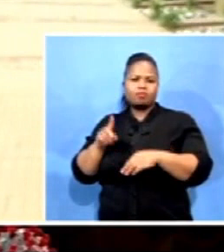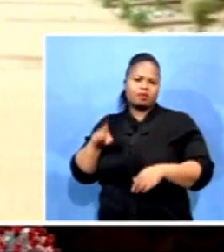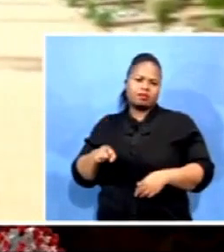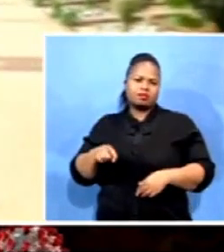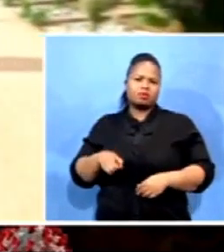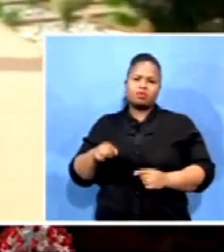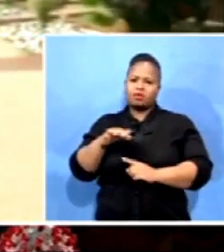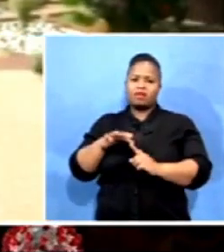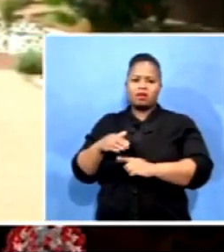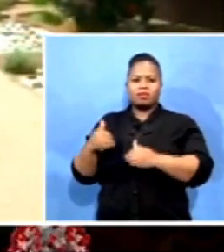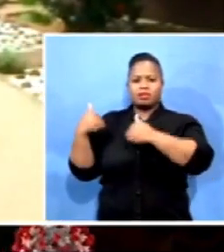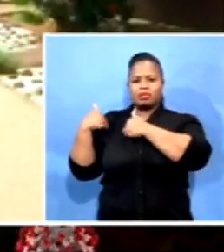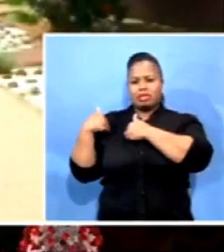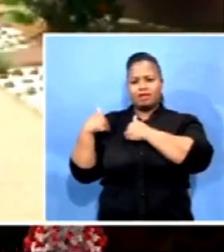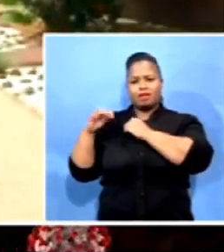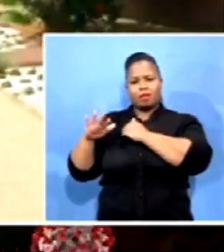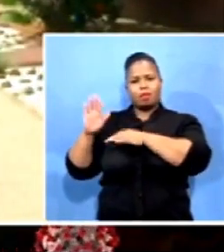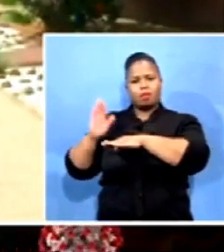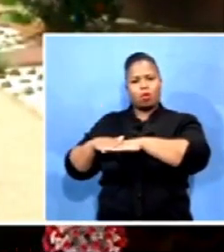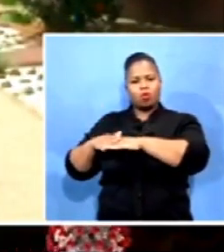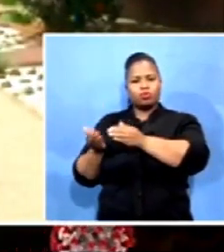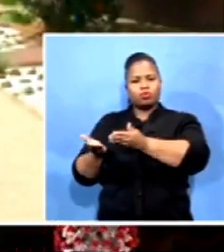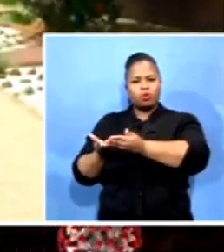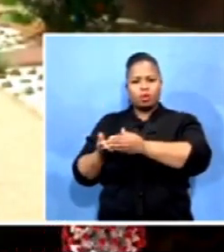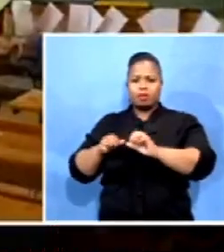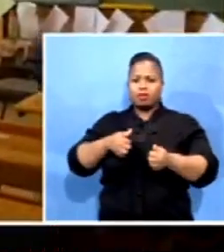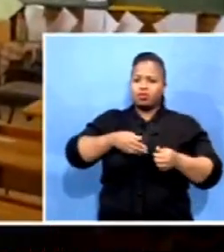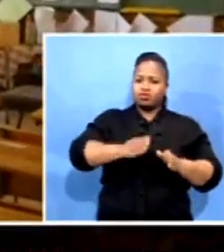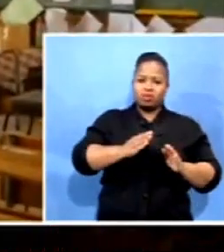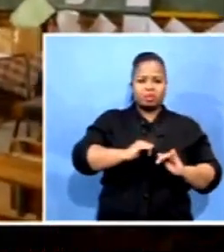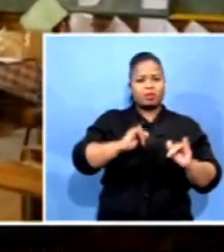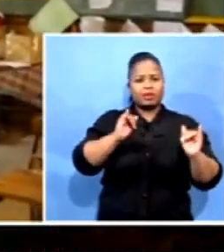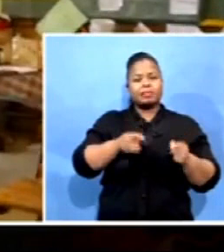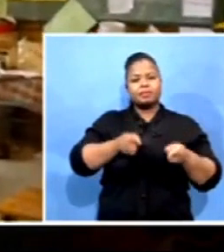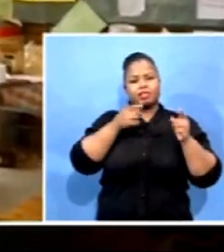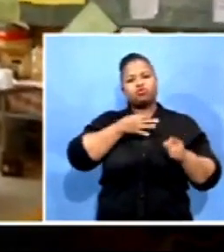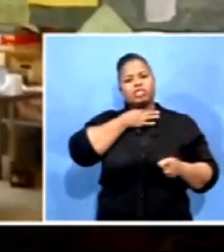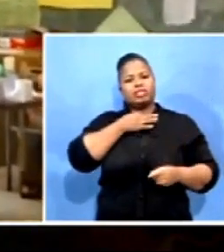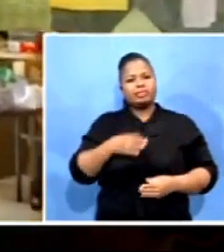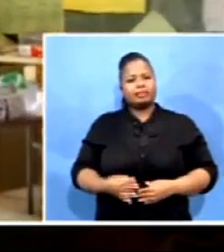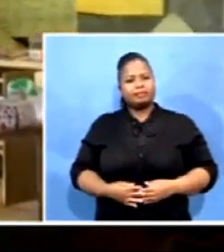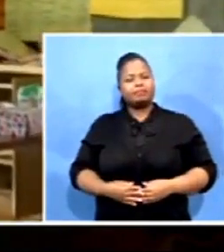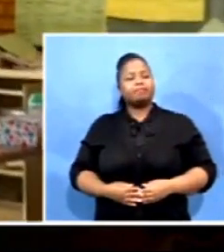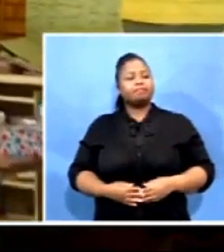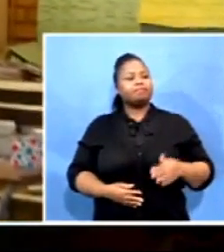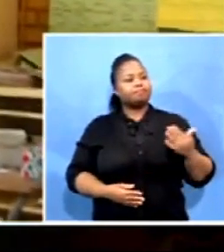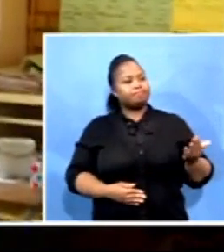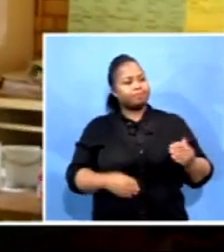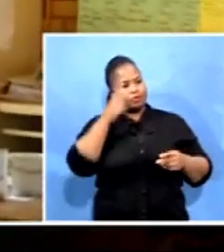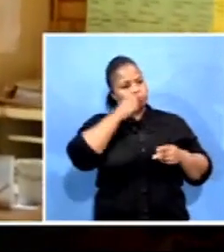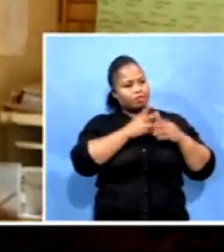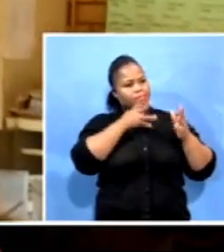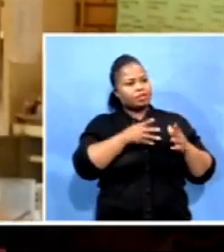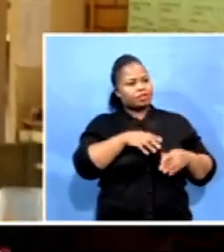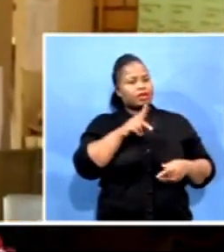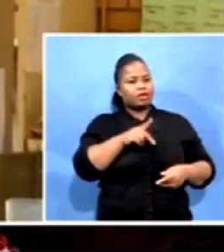the environment in the streets where we will find them now. Yeah, we were speaking to Professor Abdul Karim yesterday, and he was